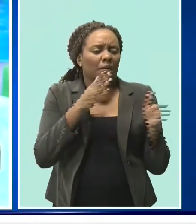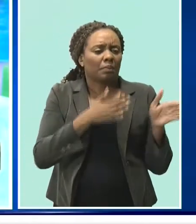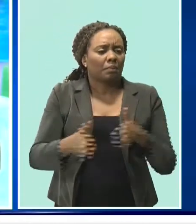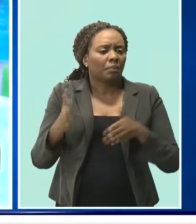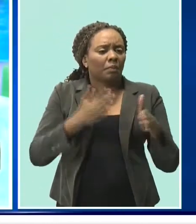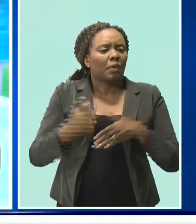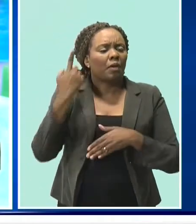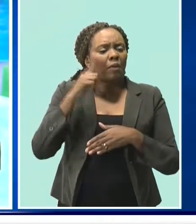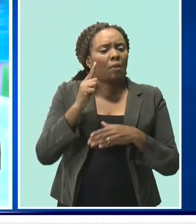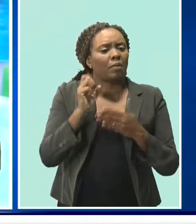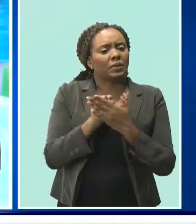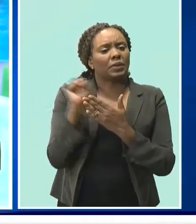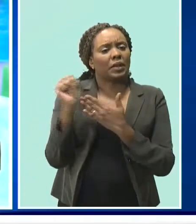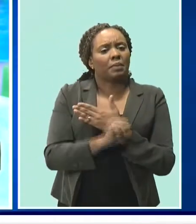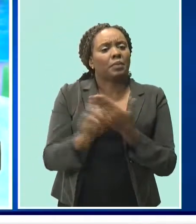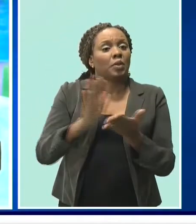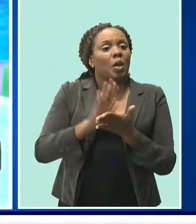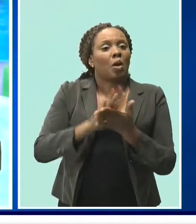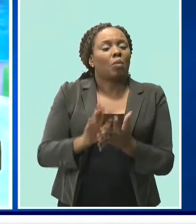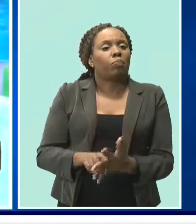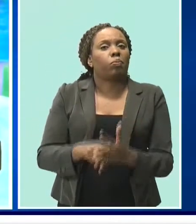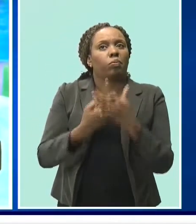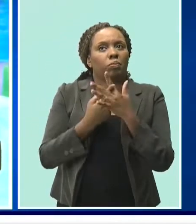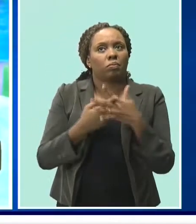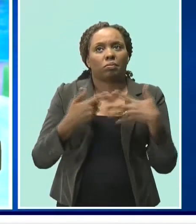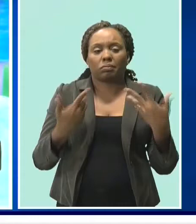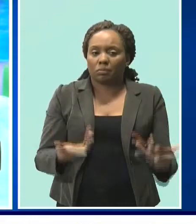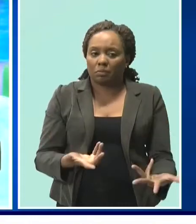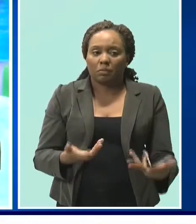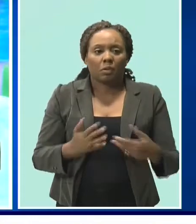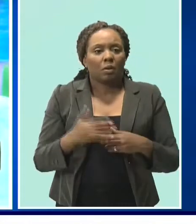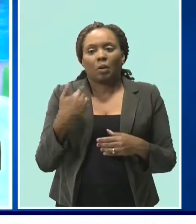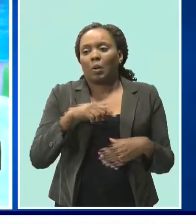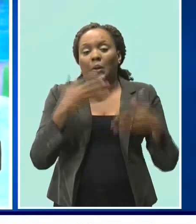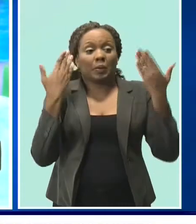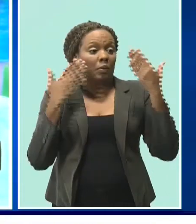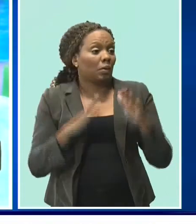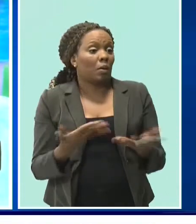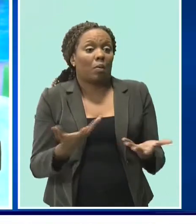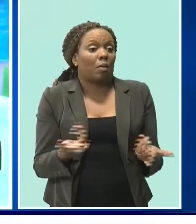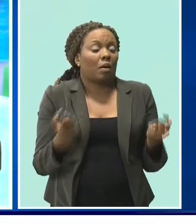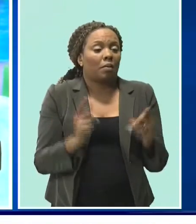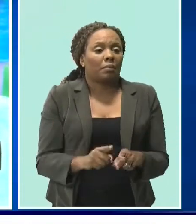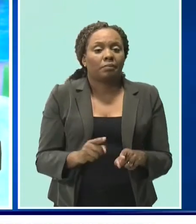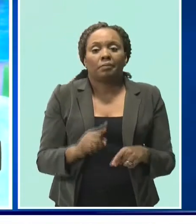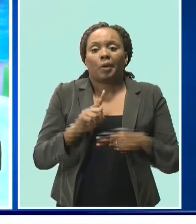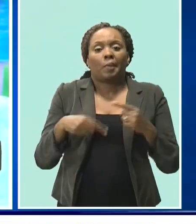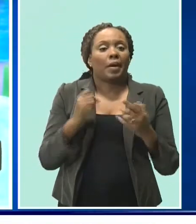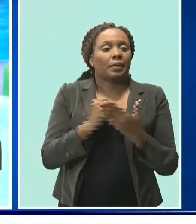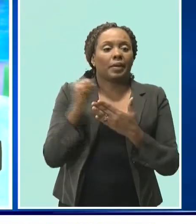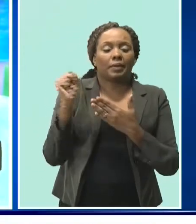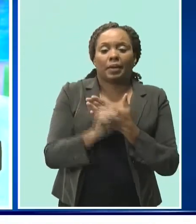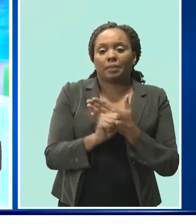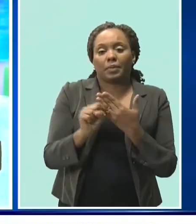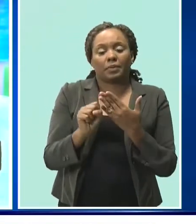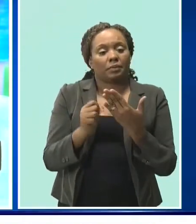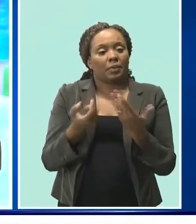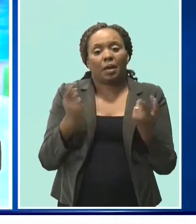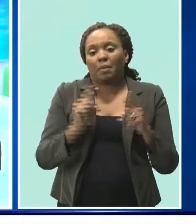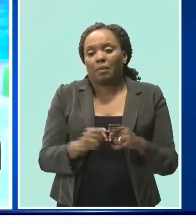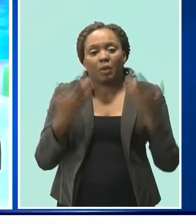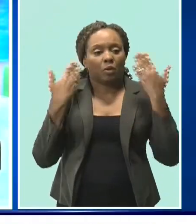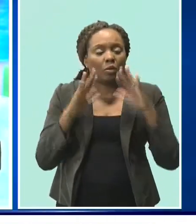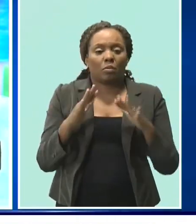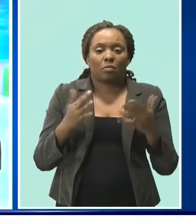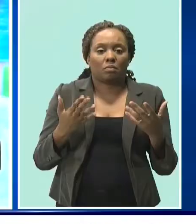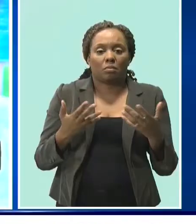September because I believe that there's nothing anymore that is certain. When September comes, we don't know whether or not, as we prepare to go back into